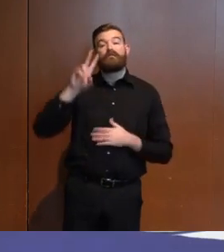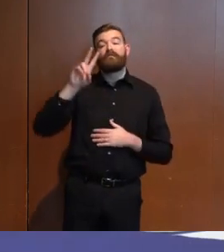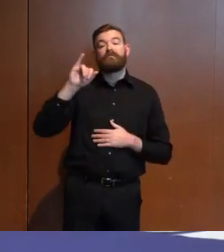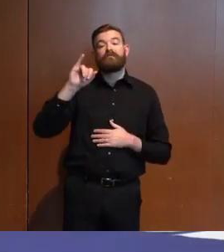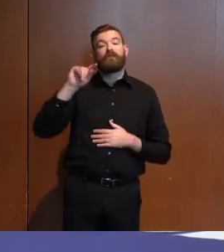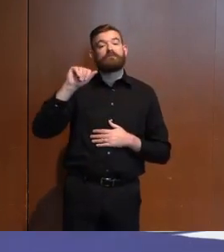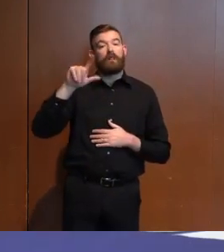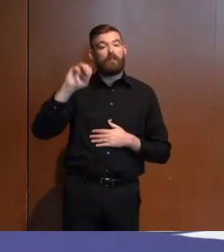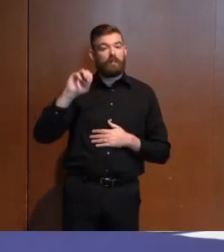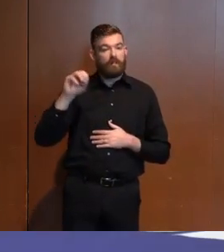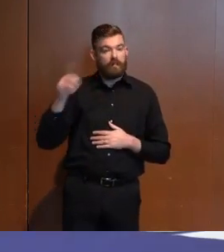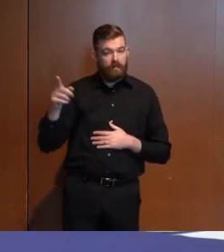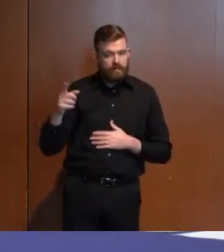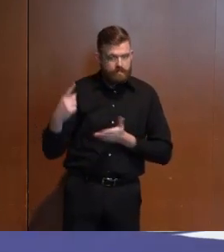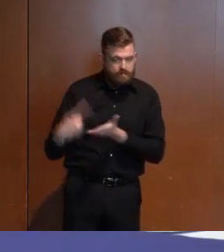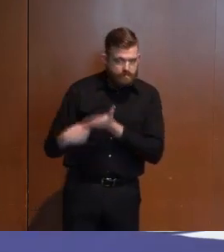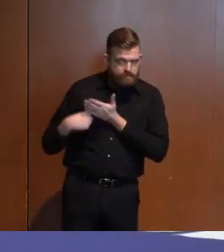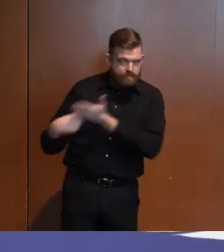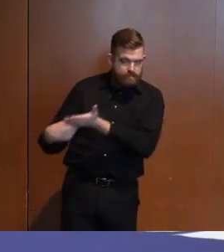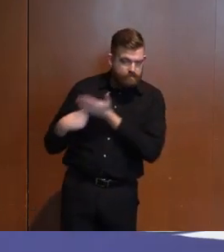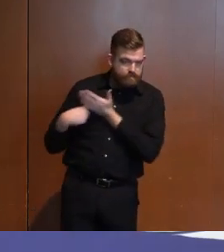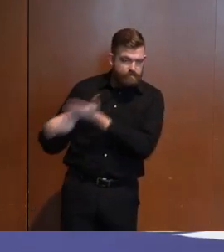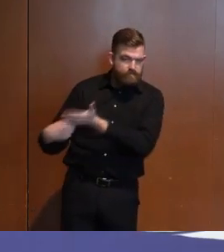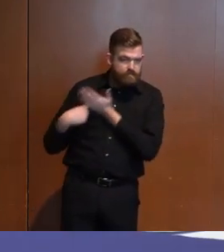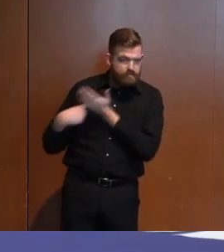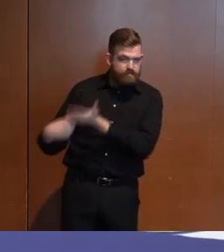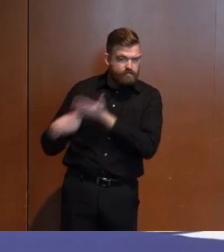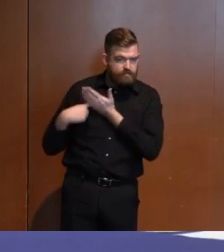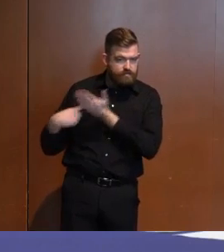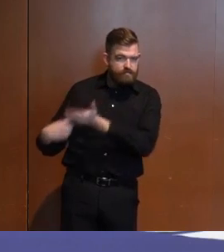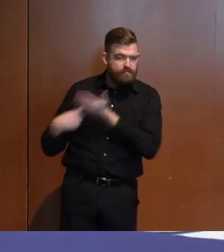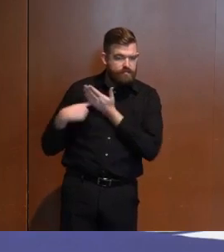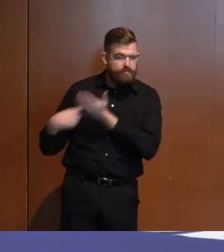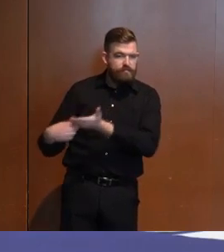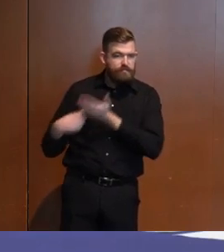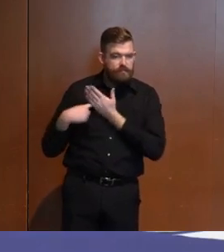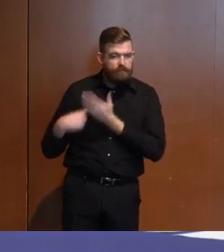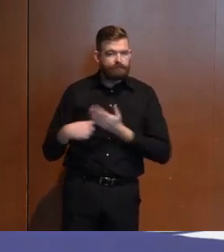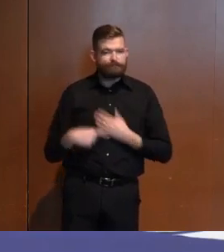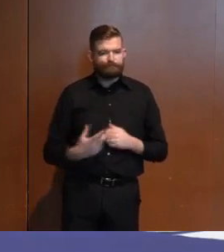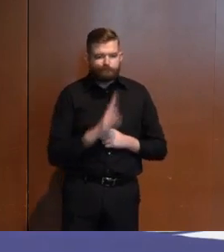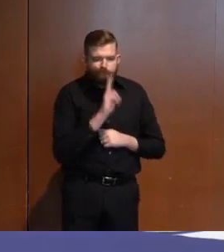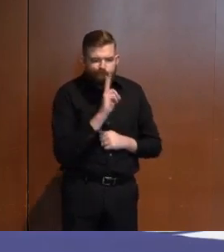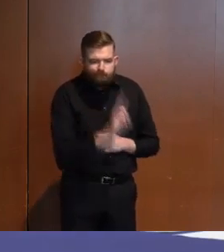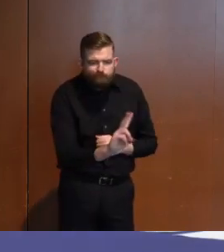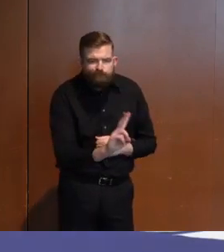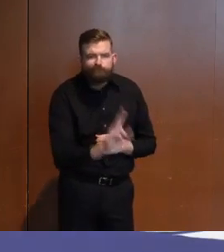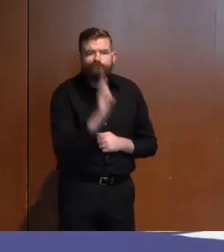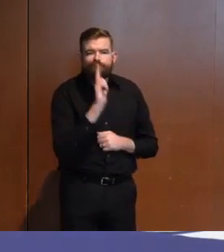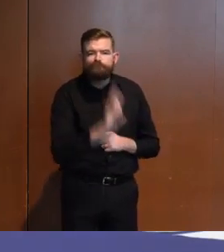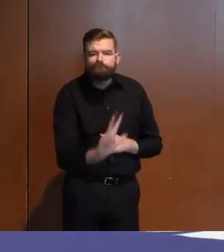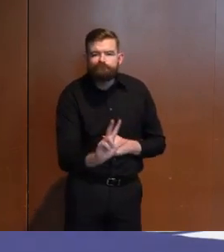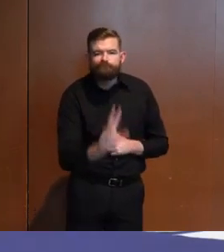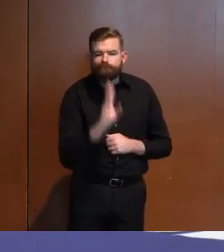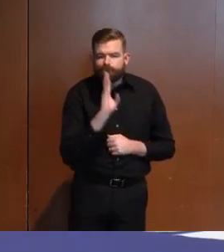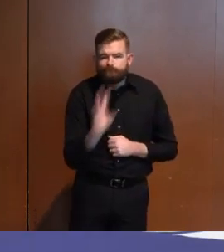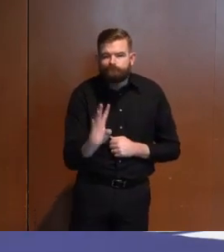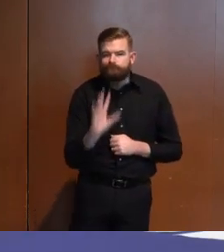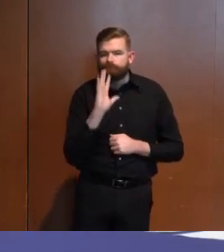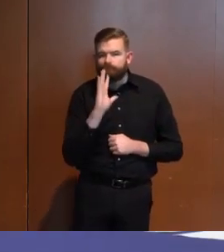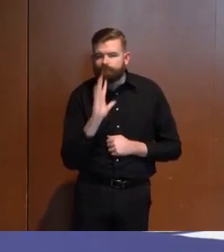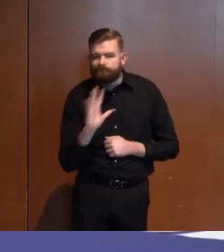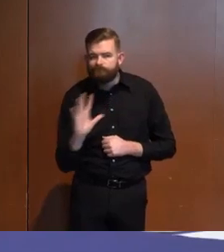treating 4-year-olds or 5-year-olds, and think that there's a real bright line as a health matter, fair to say, between those two